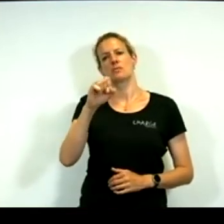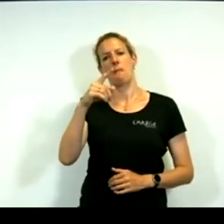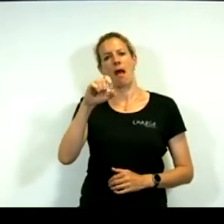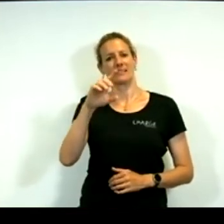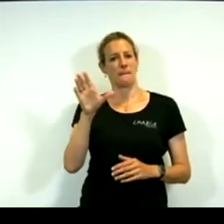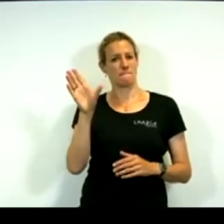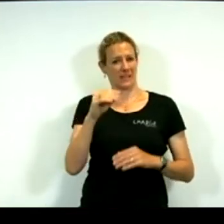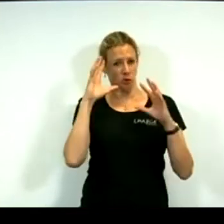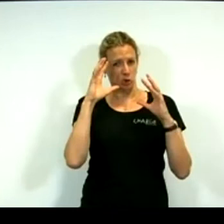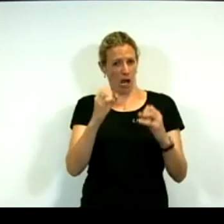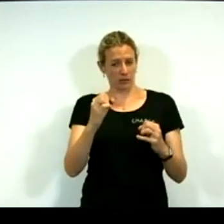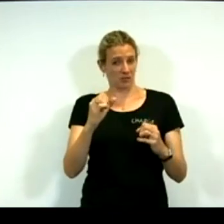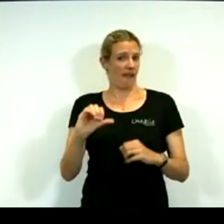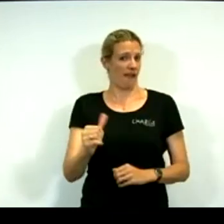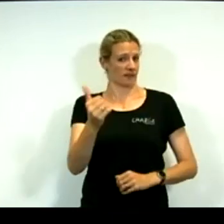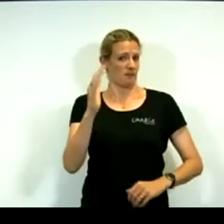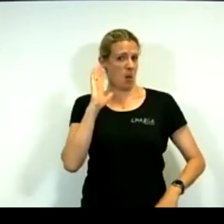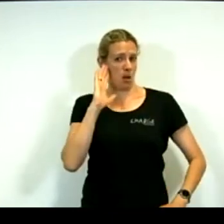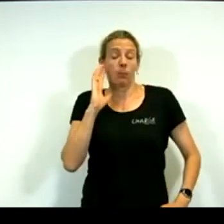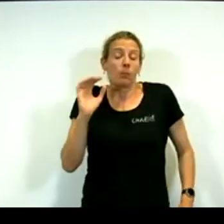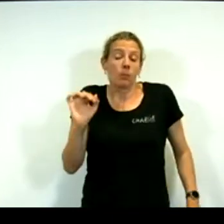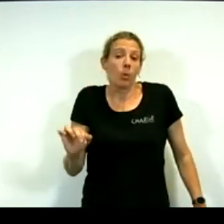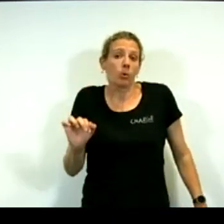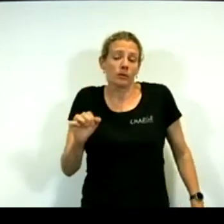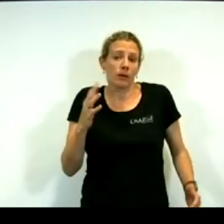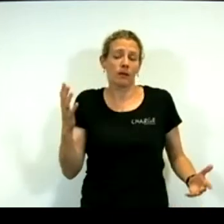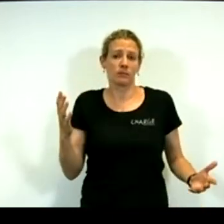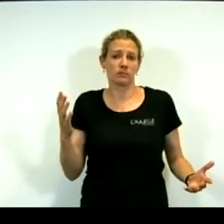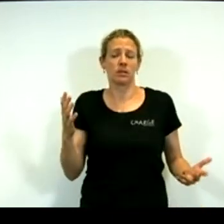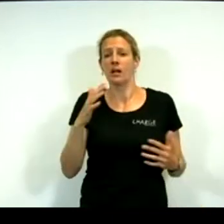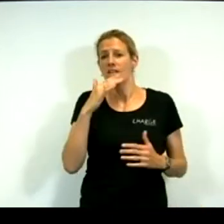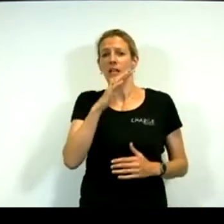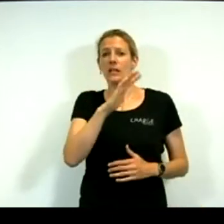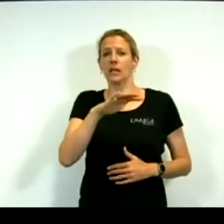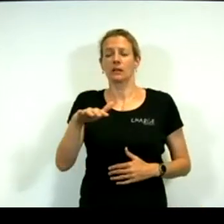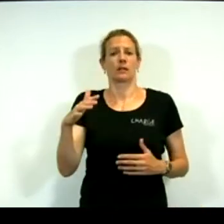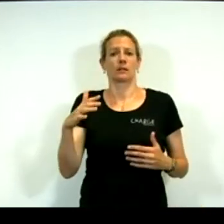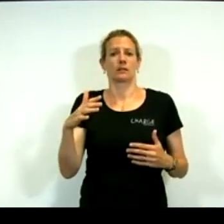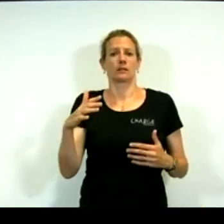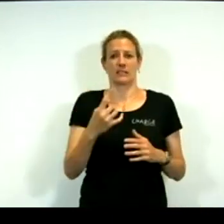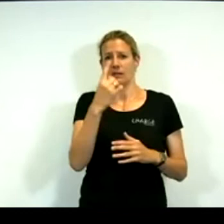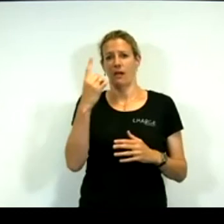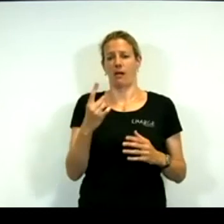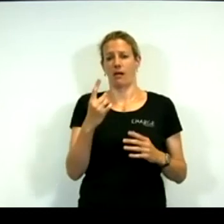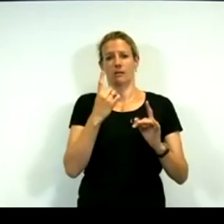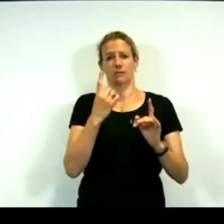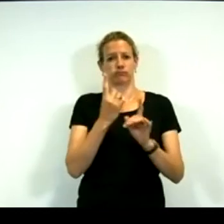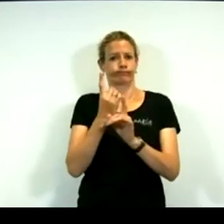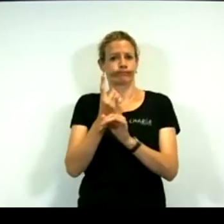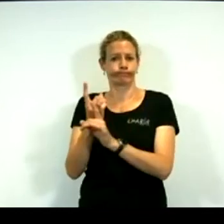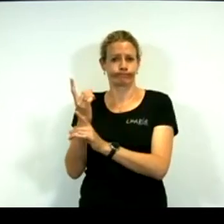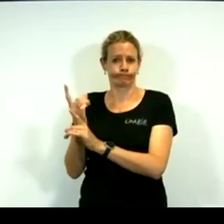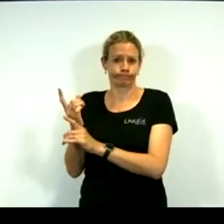I've worked with a lot of children in almost 40 years. So I would say optic